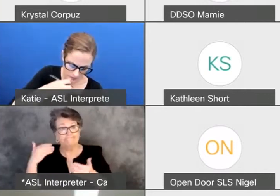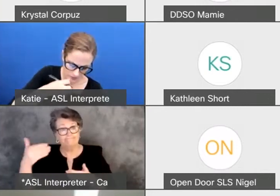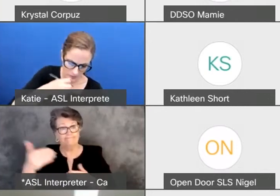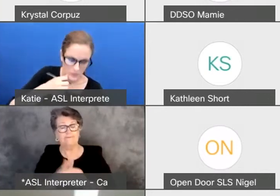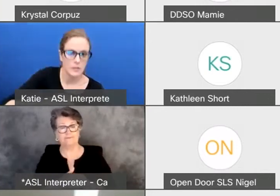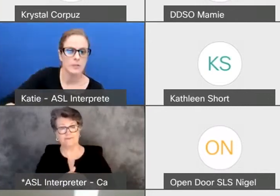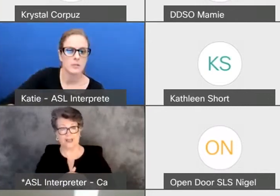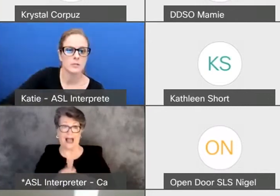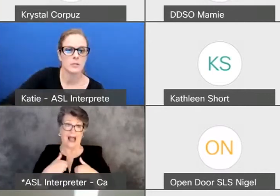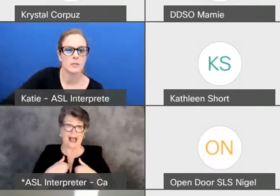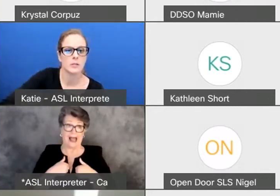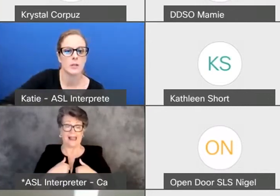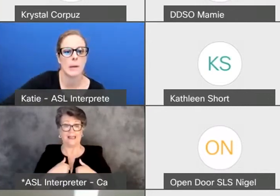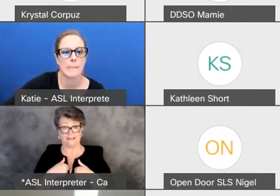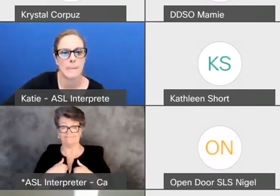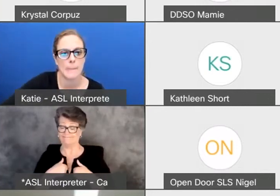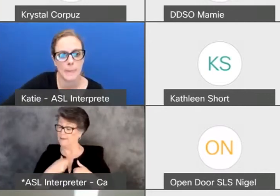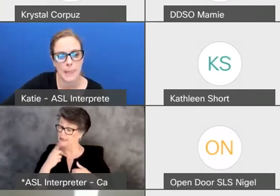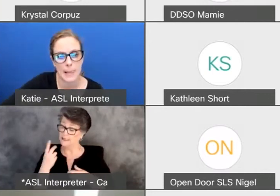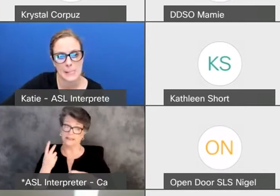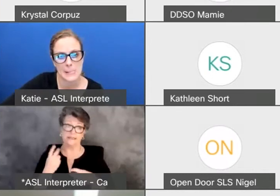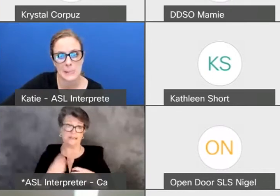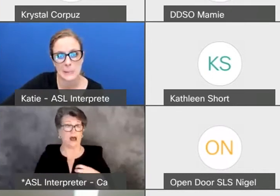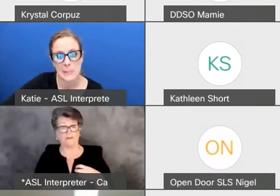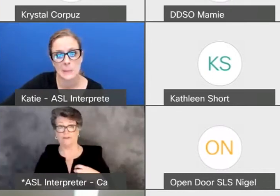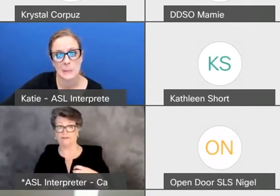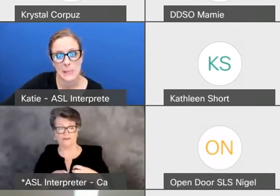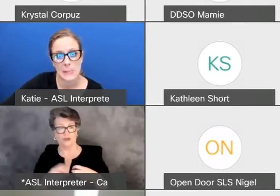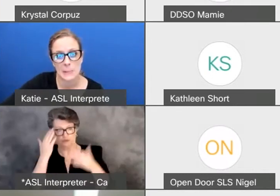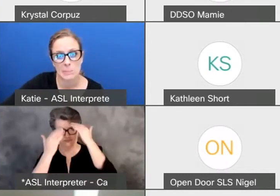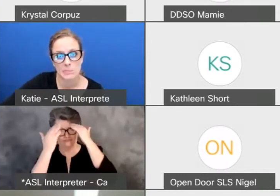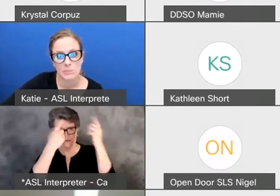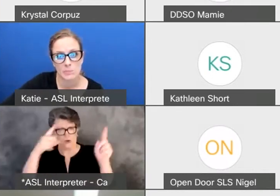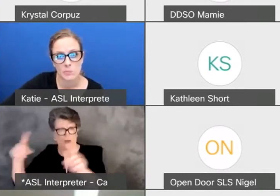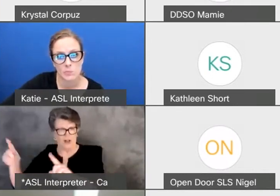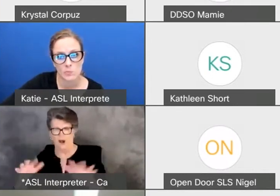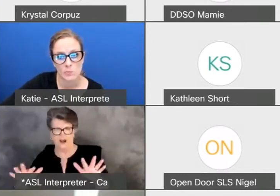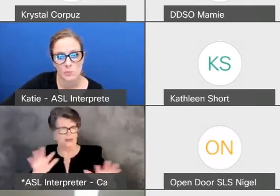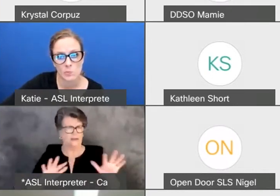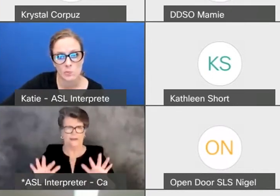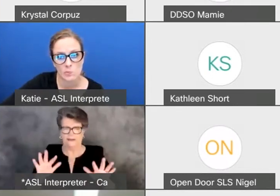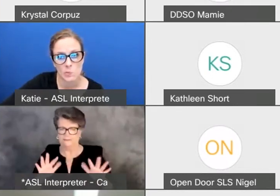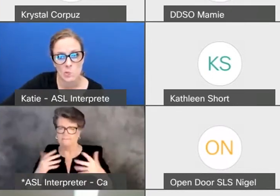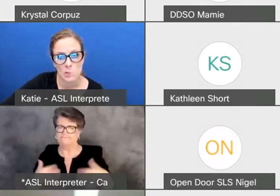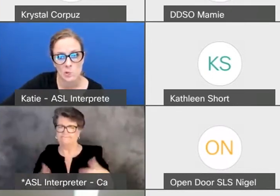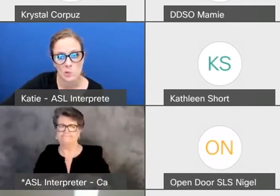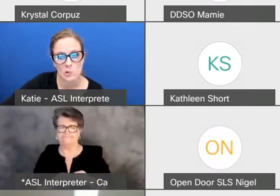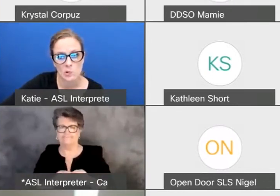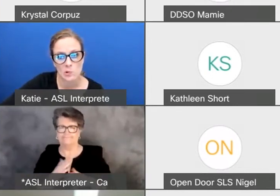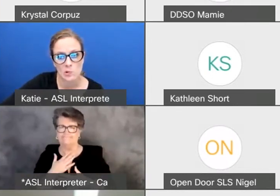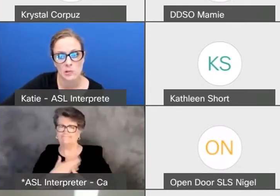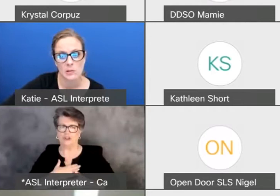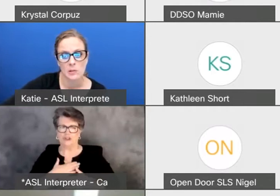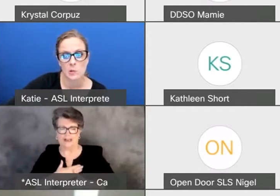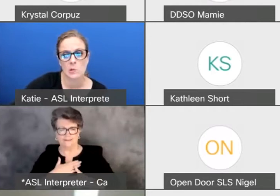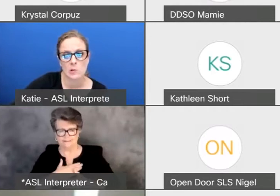say, it is tough to stay up on top of all of this stuff. It really truly is. And so I appreciate